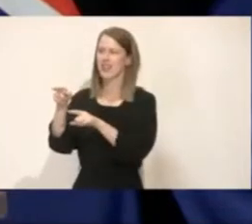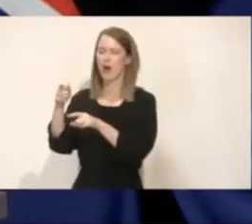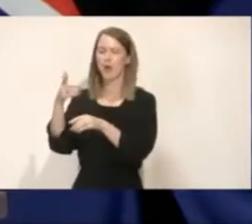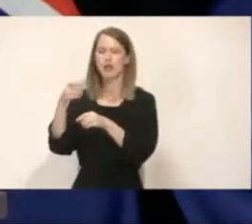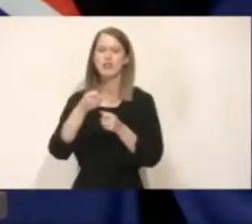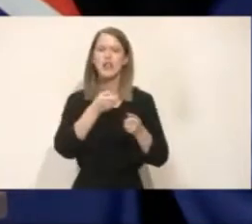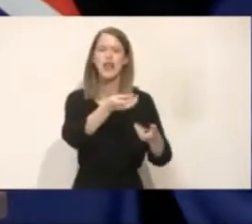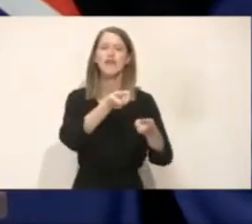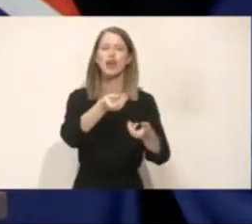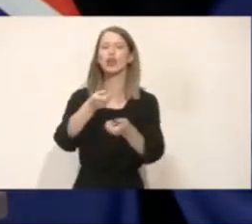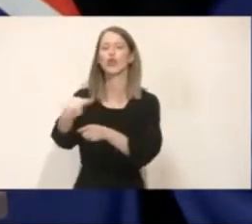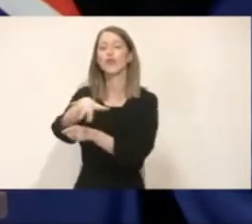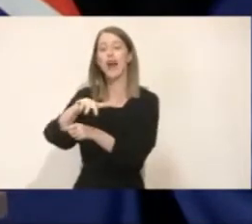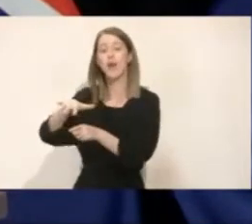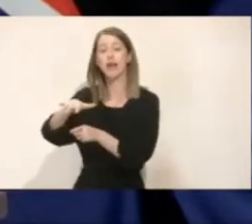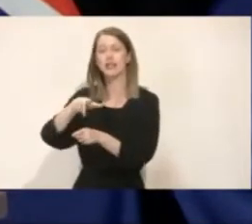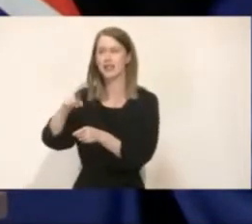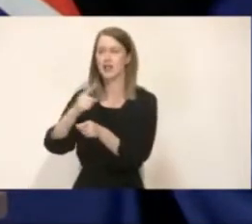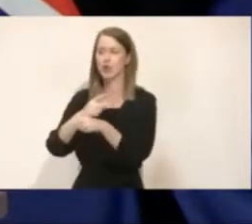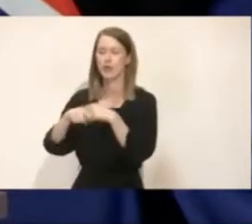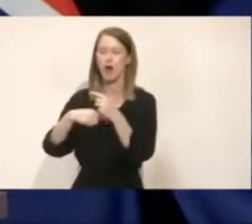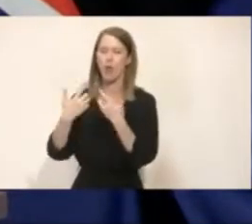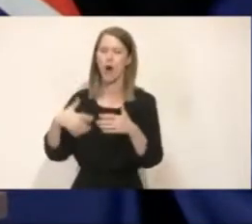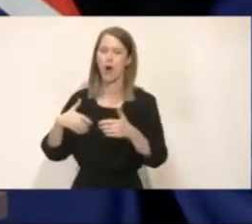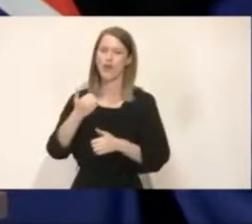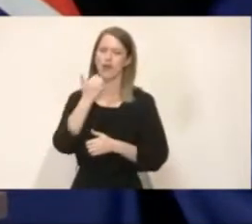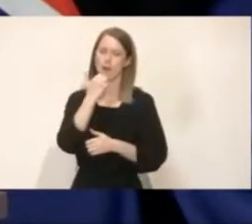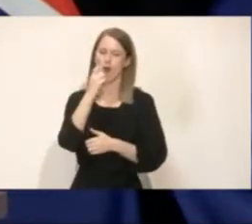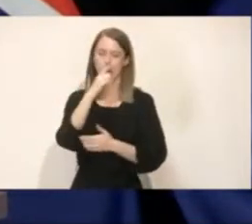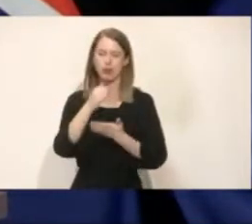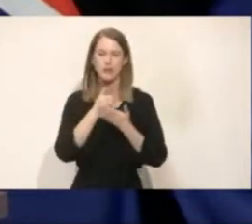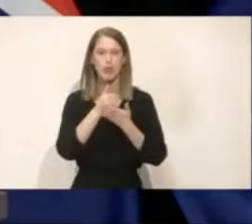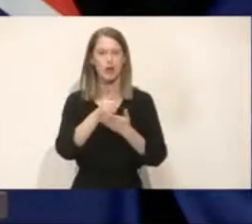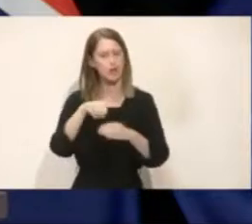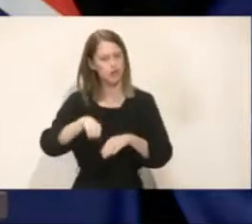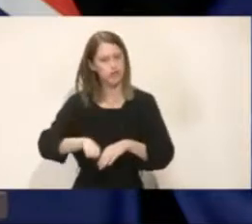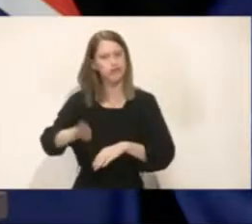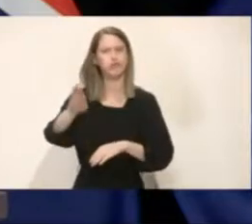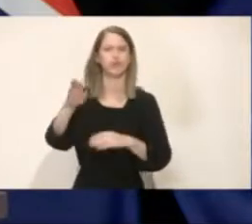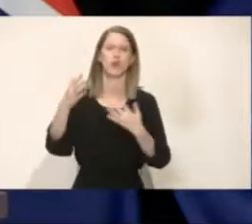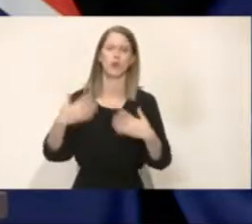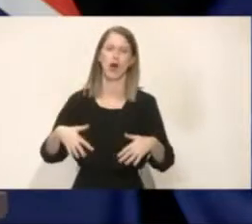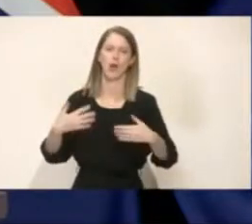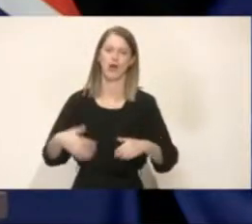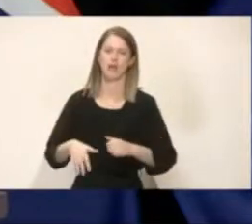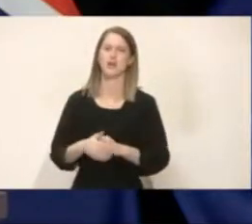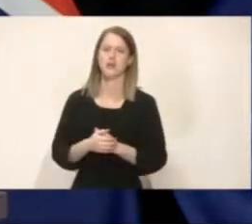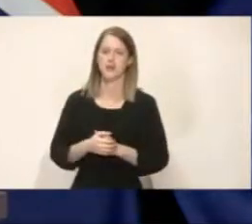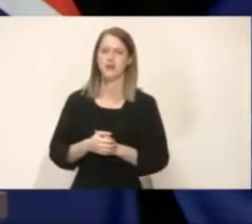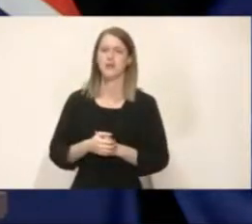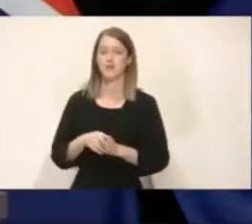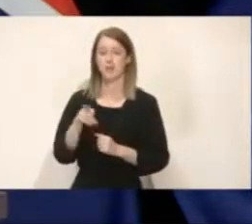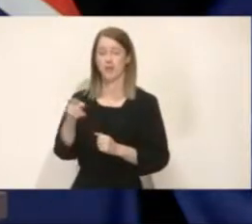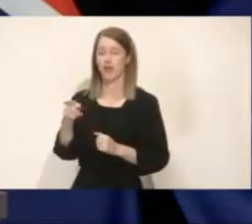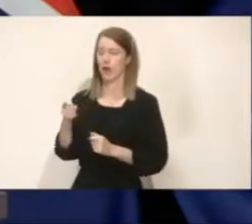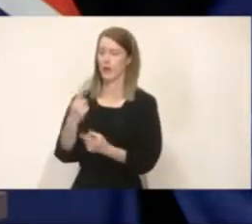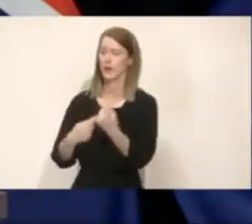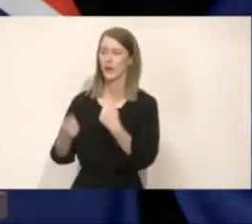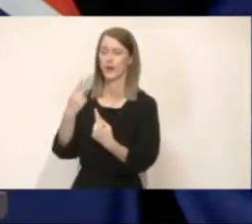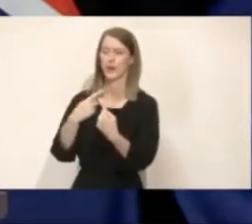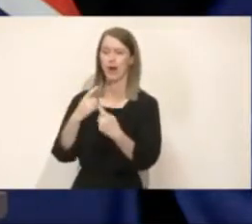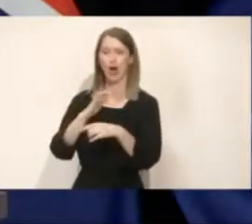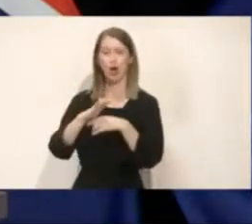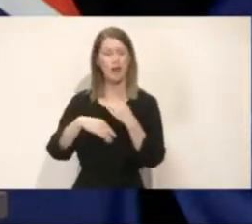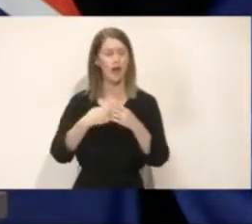with families. They talked about the sheer scale of the number that they were working with during this particular resurgence, and talked frequently about